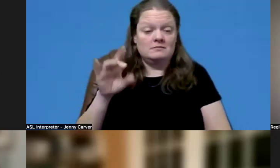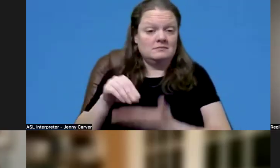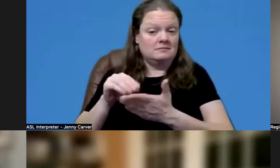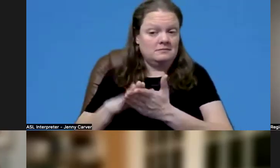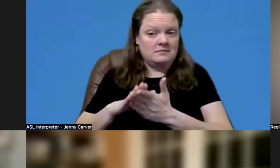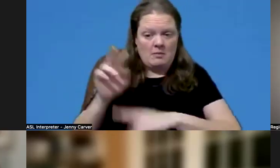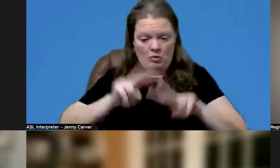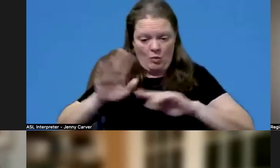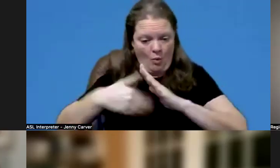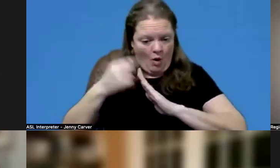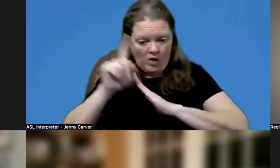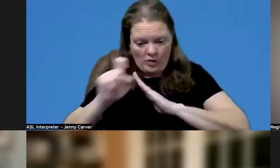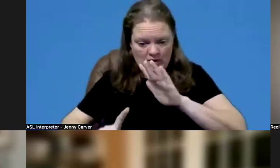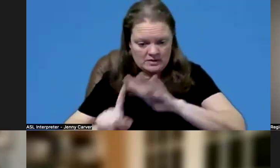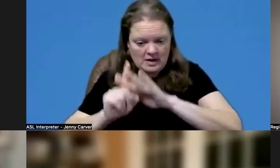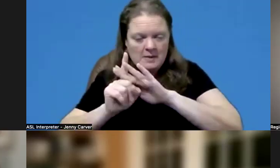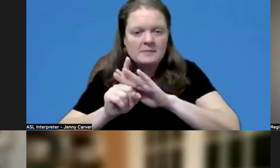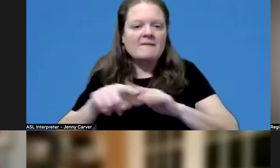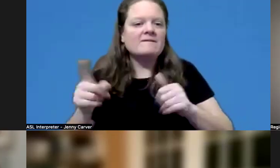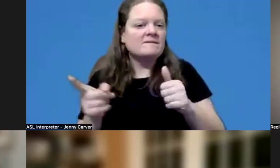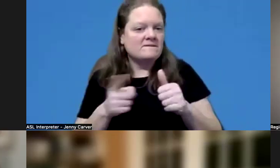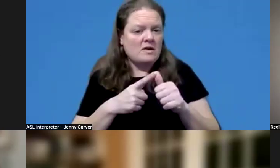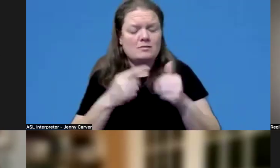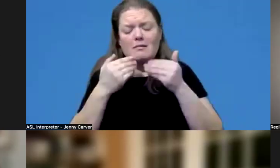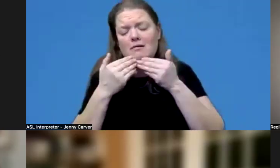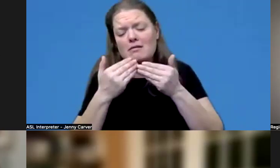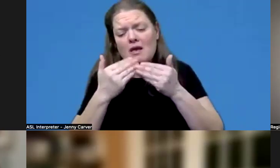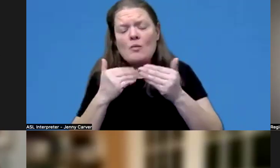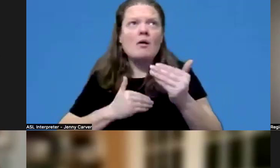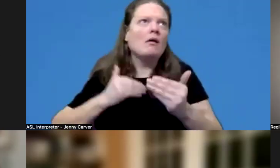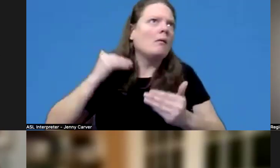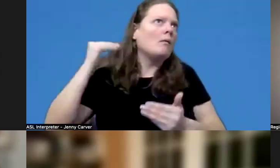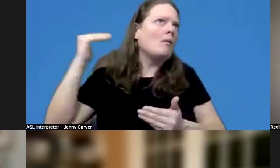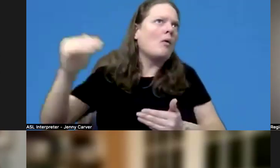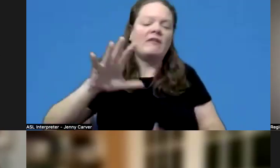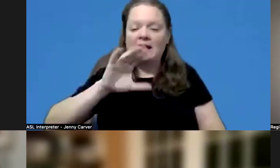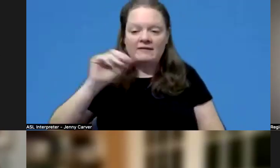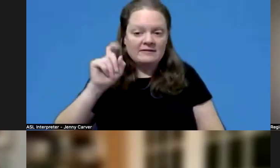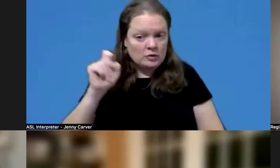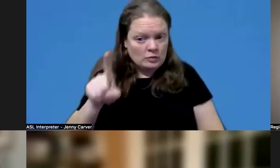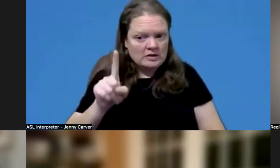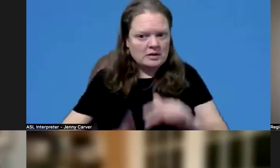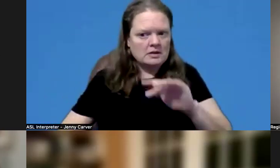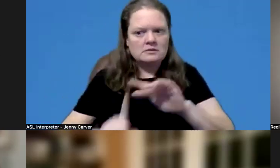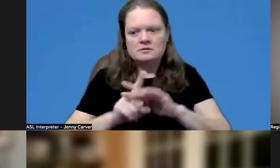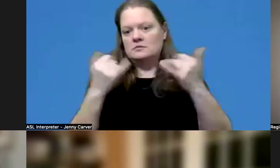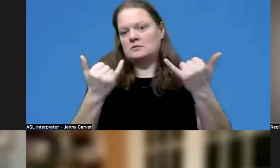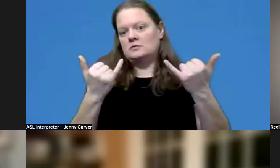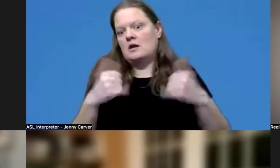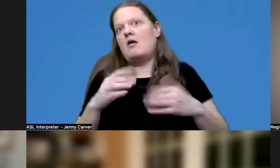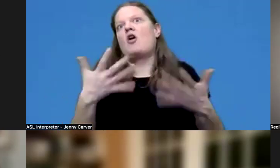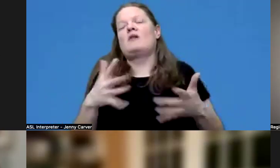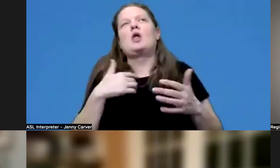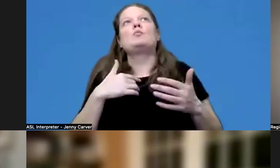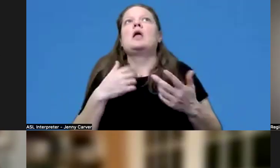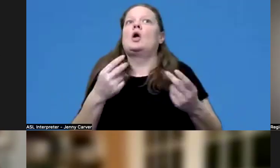looking at all the questions that have come in. And first of all, I just want to thank you. We have well over 50 questions that have come in already, and we are diligently